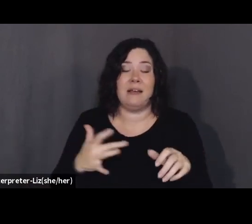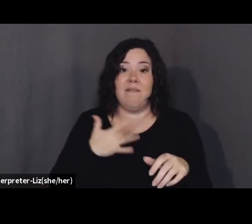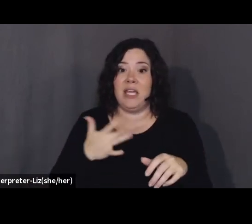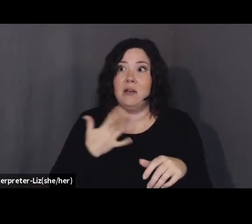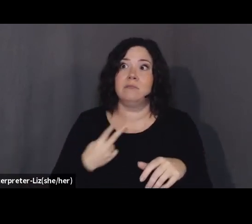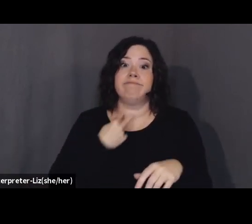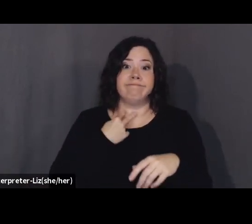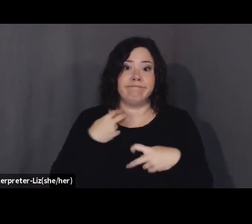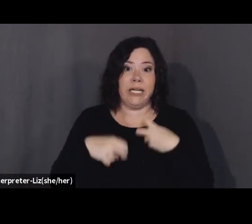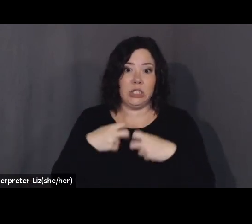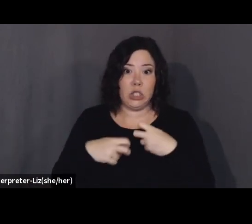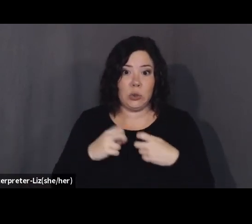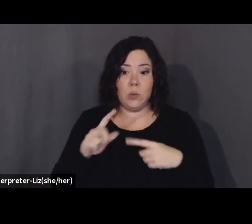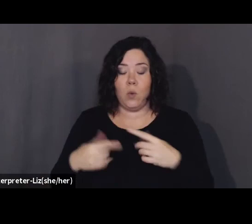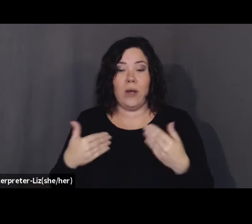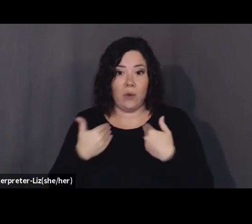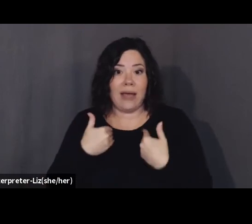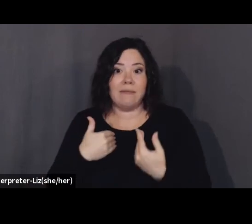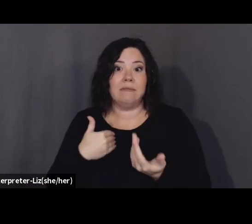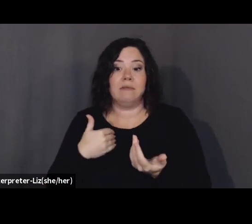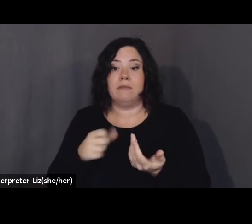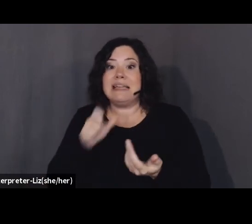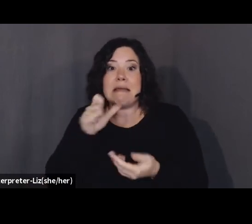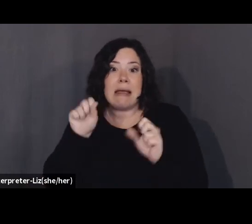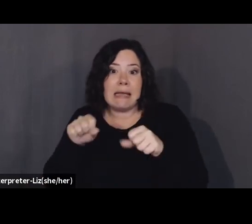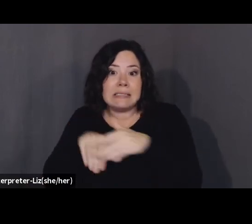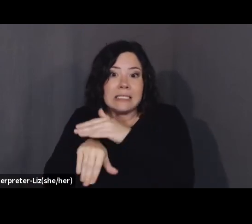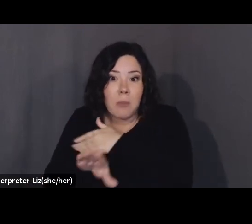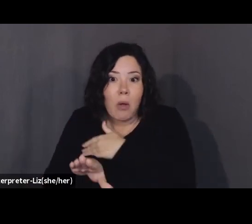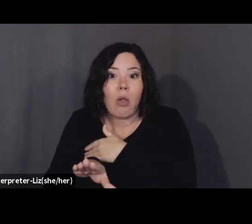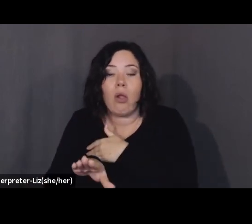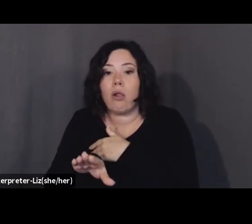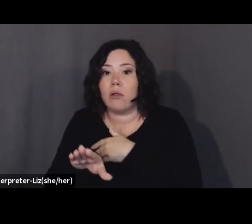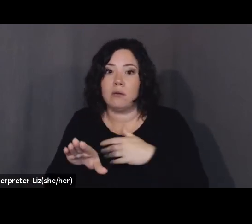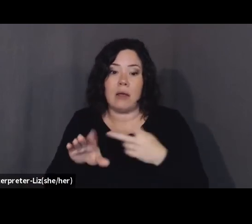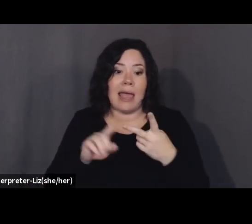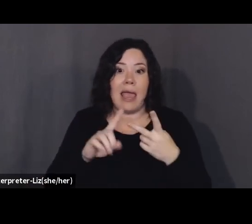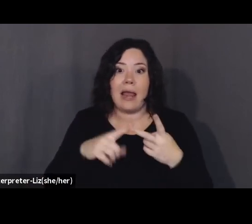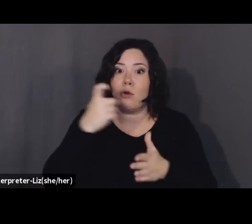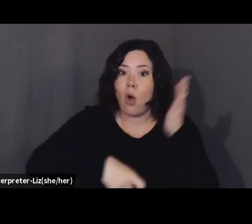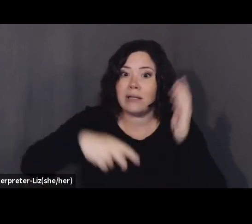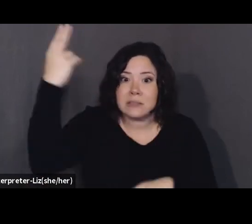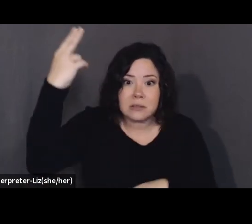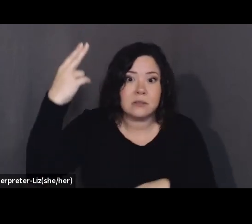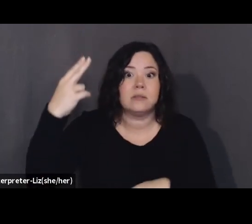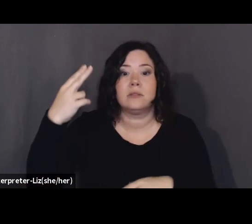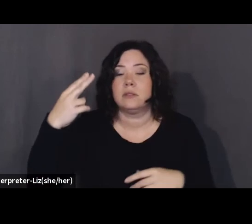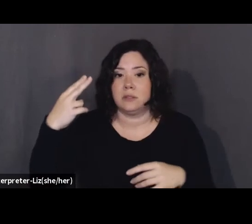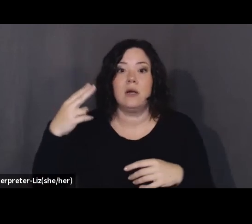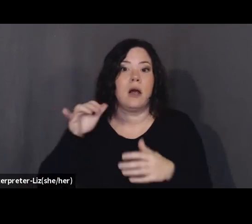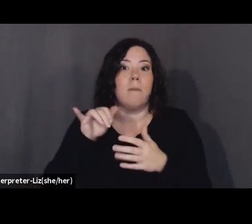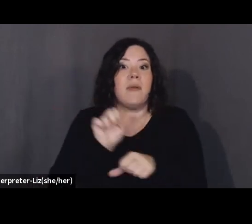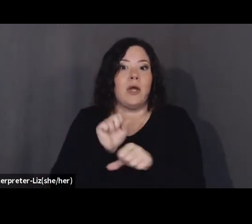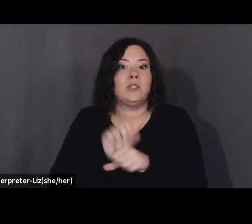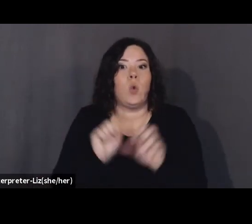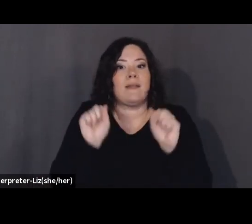when you have inaccessible buildings and an out of control housing market. But there is work that can be done. And I